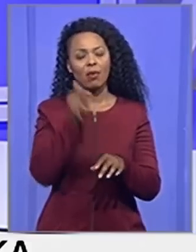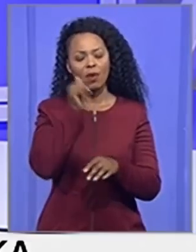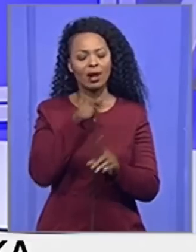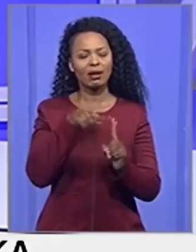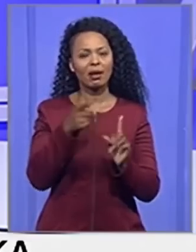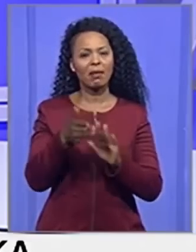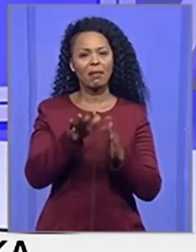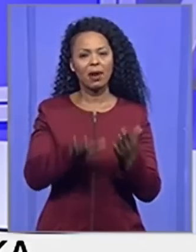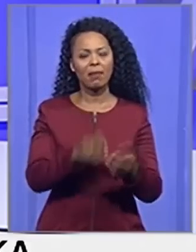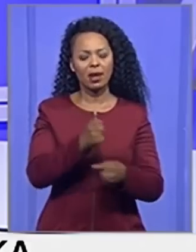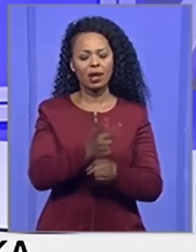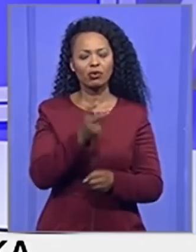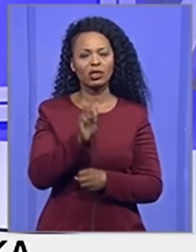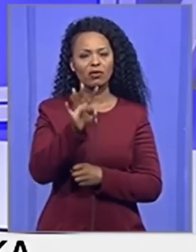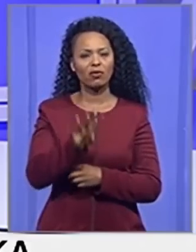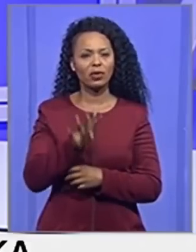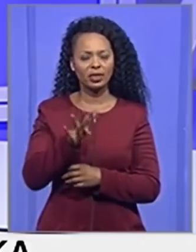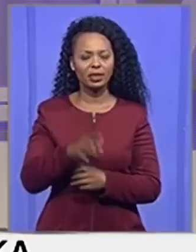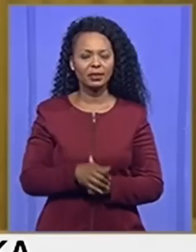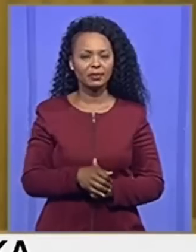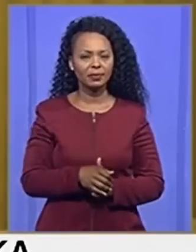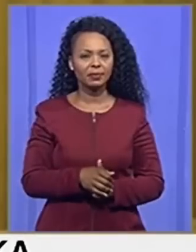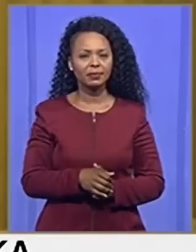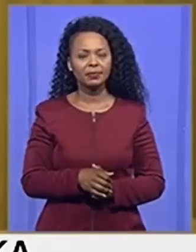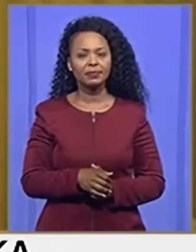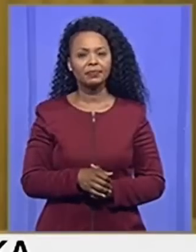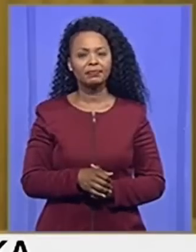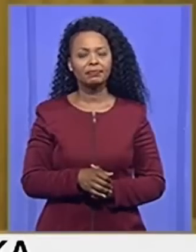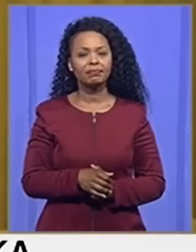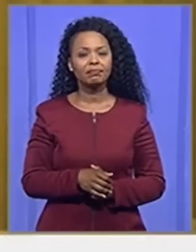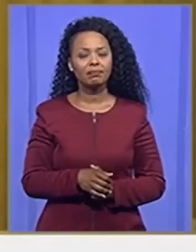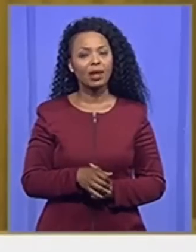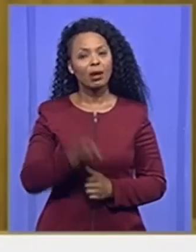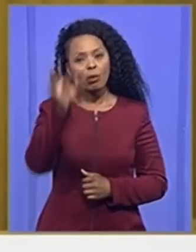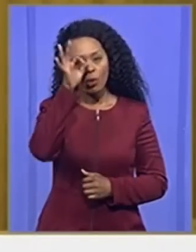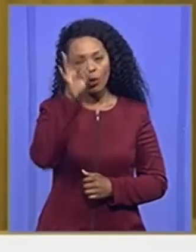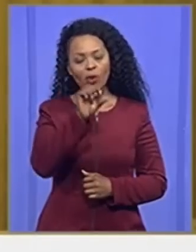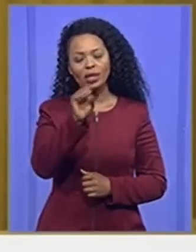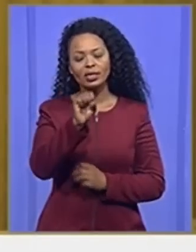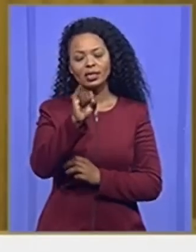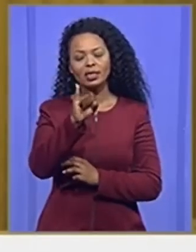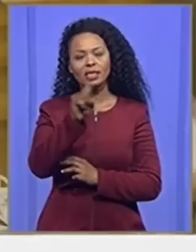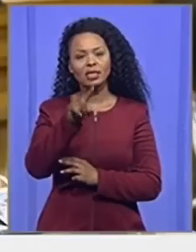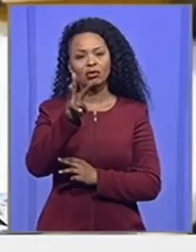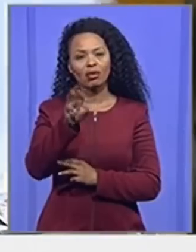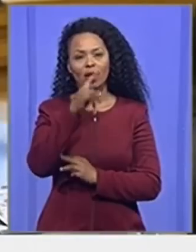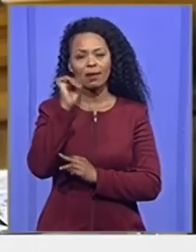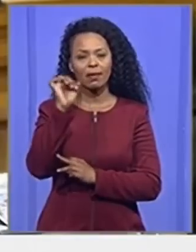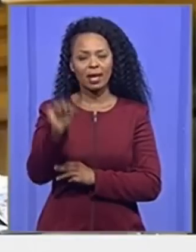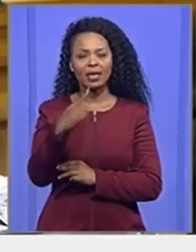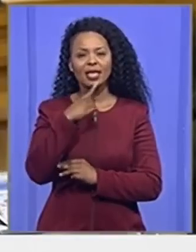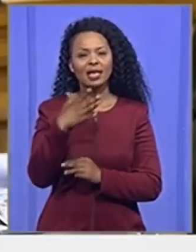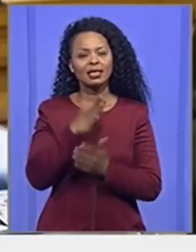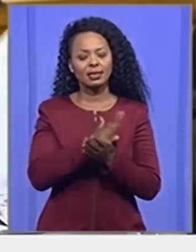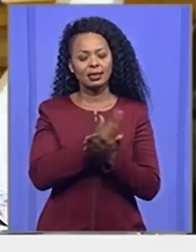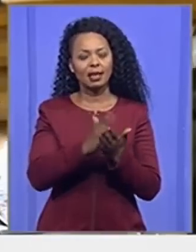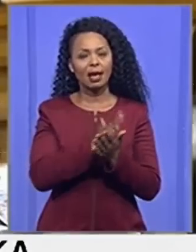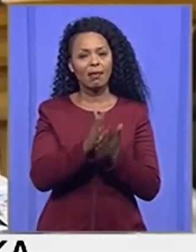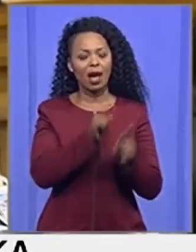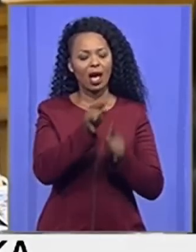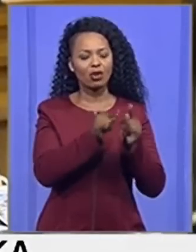a bolailwego ka lona ka 2014. Mokonstable Sizwe Zungu o hlalositše ka moo ba bangwe ba